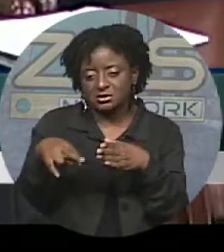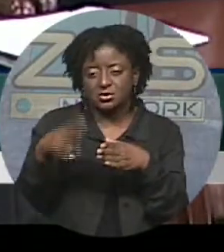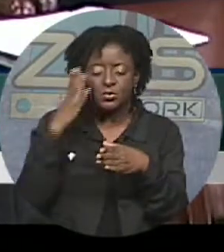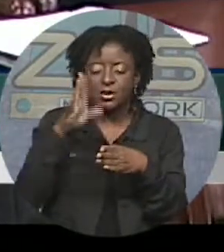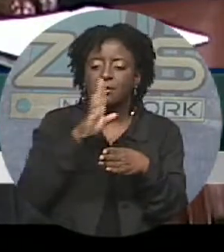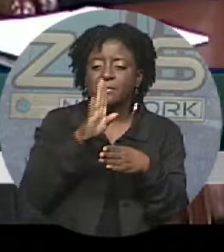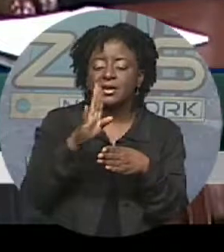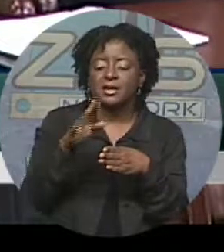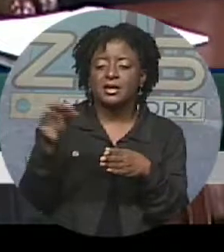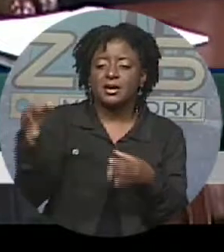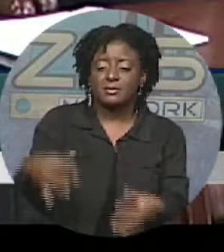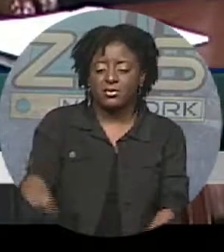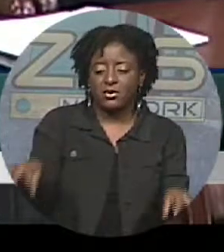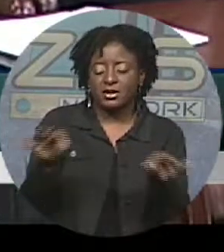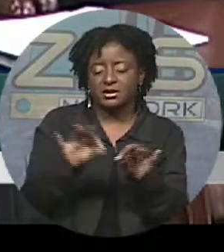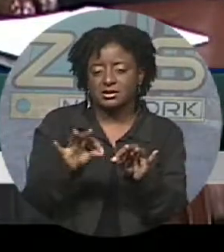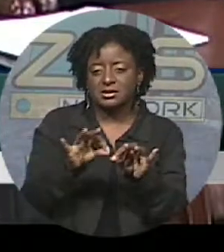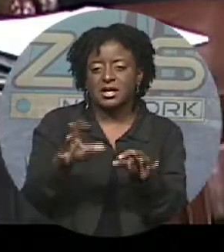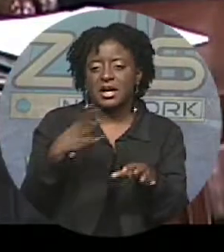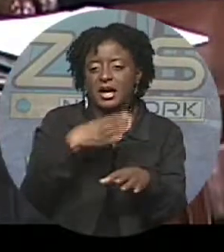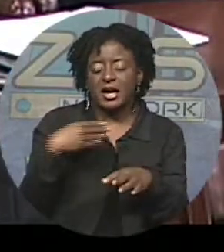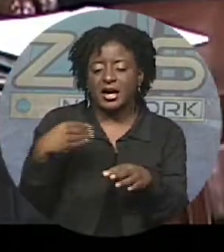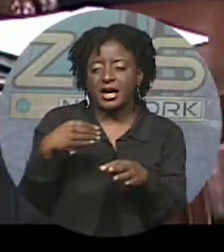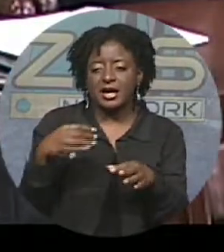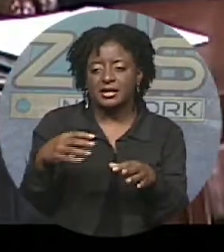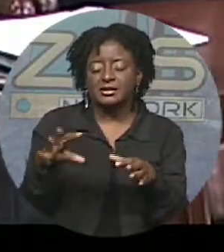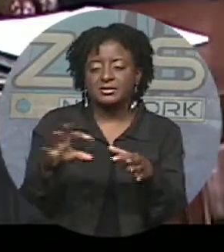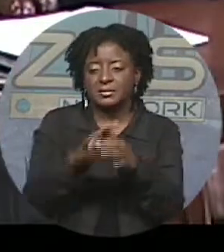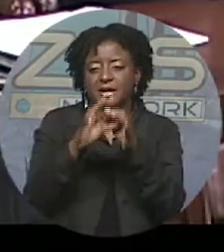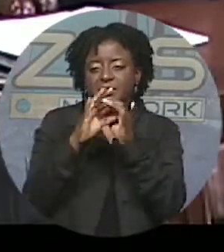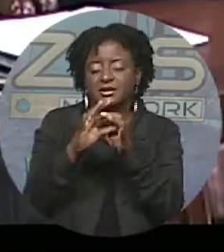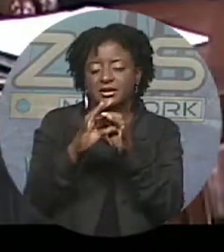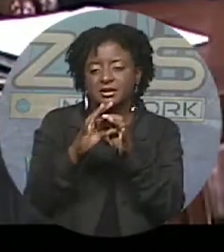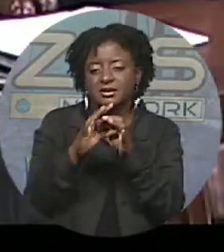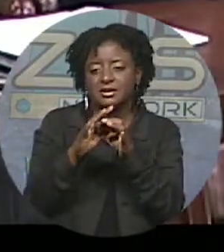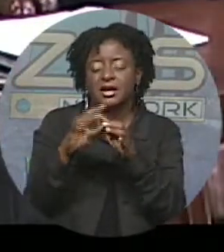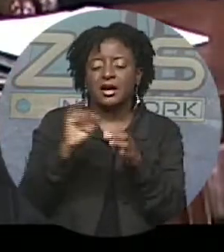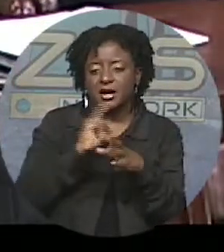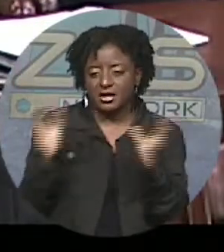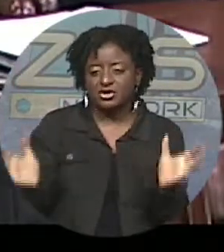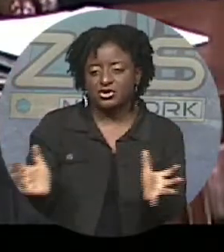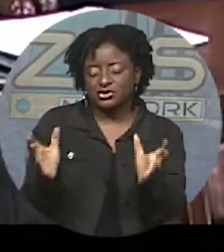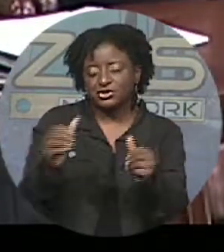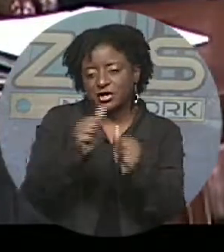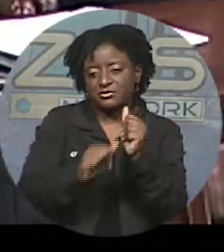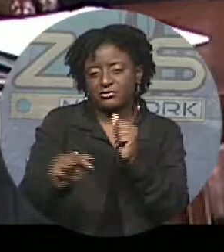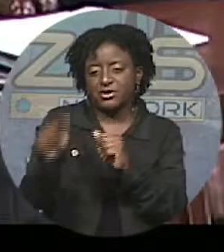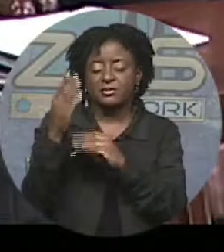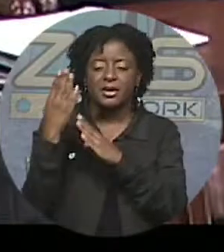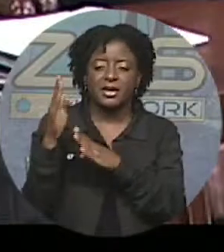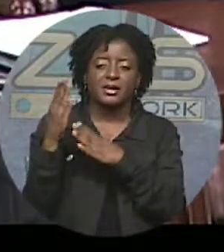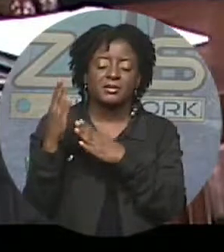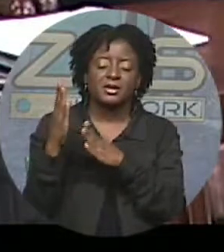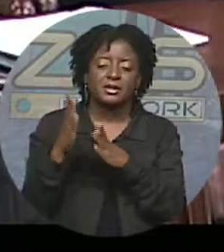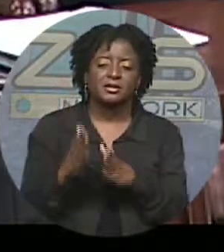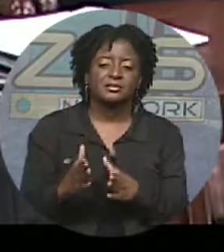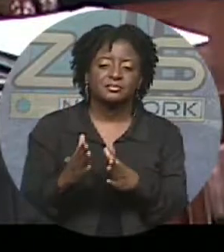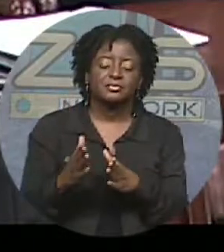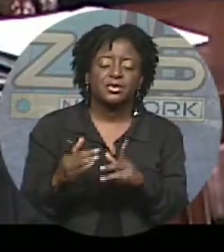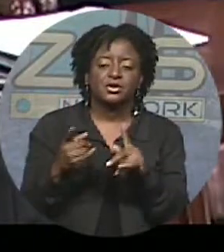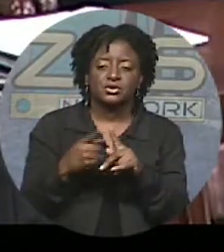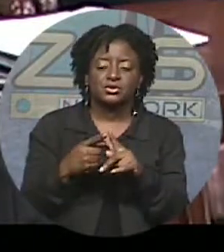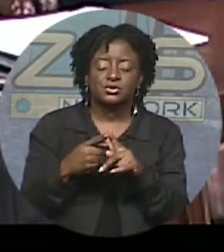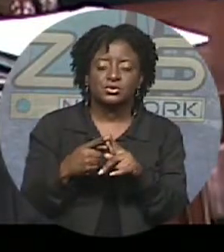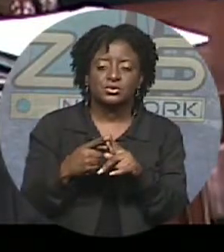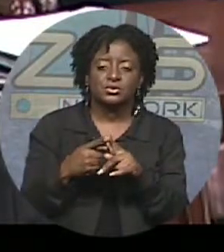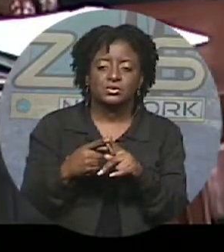important and binding. I therefore urge every Bahamian to play a meaningful role